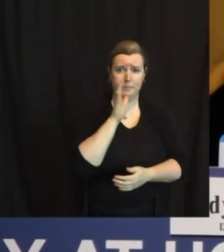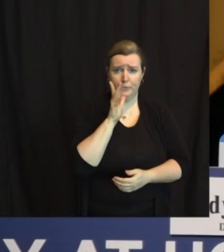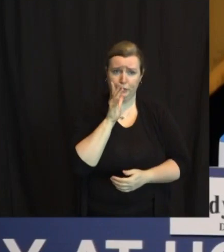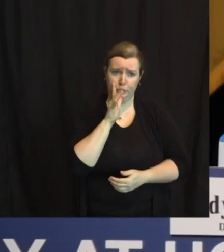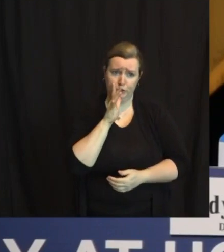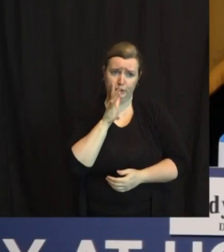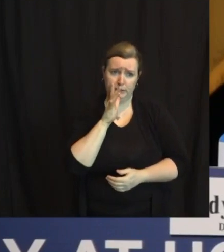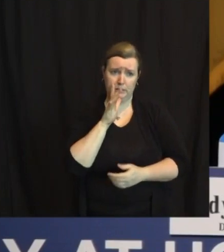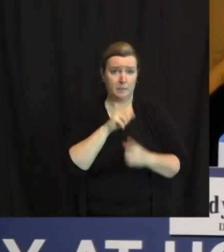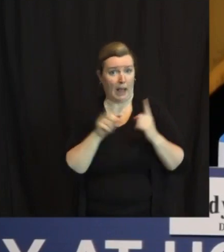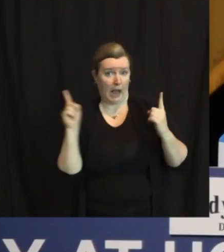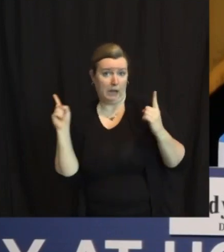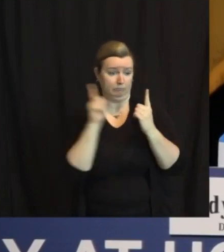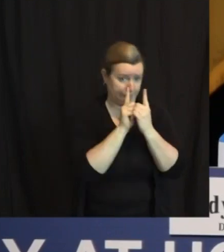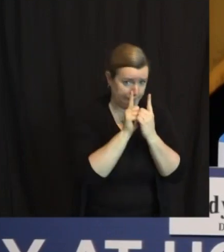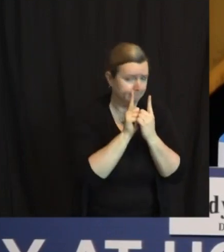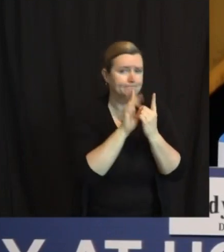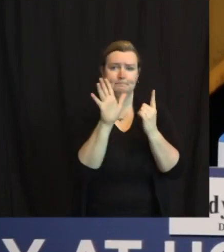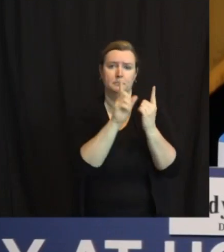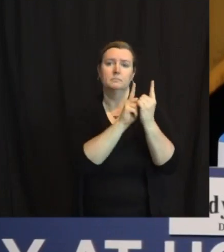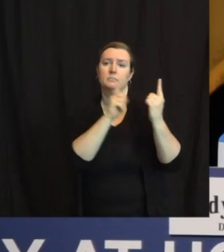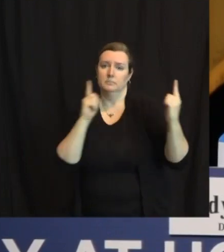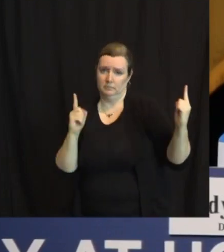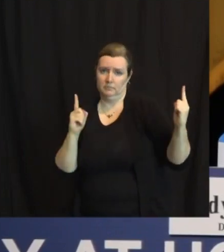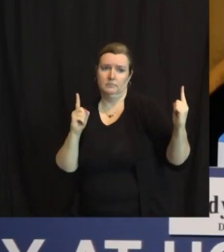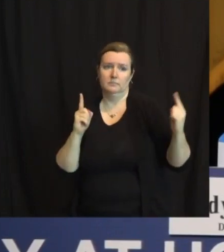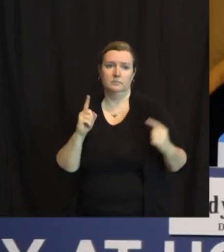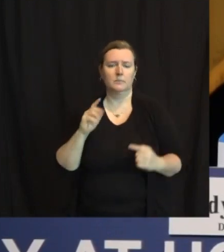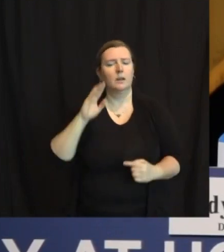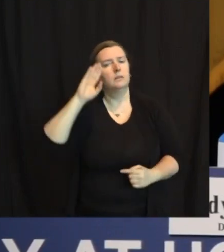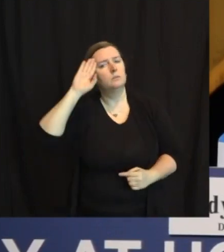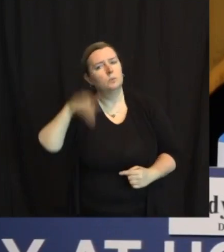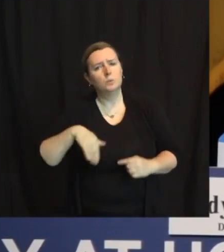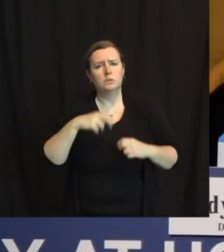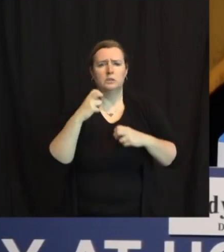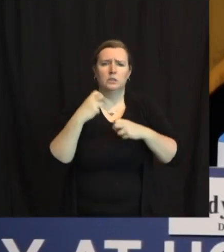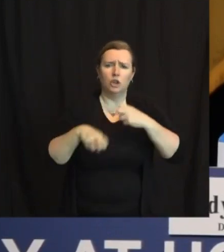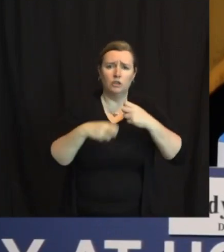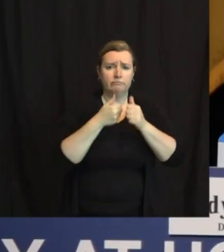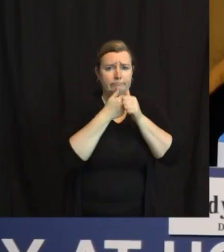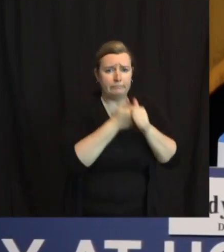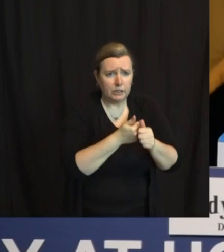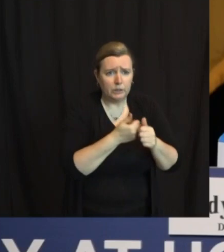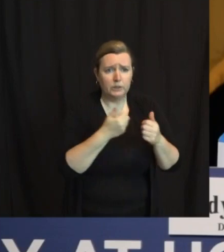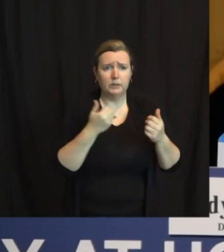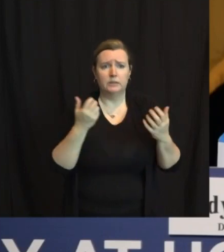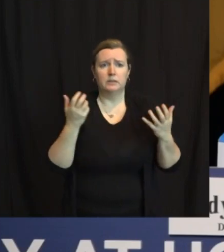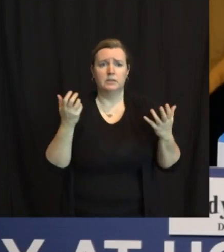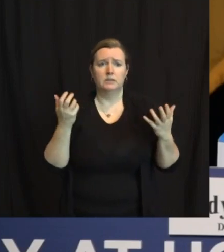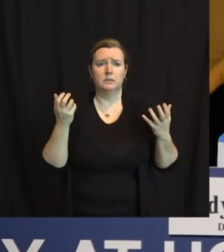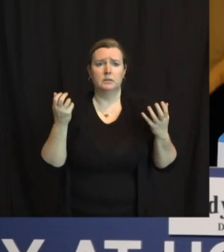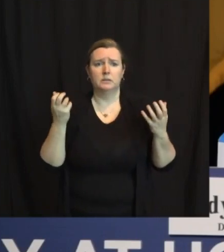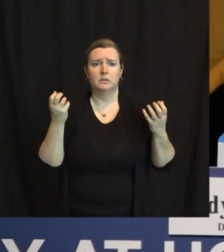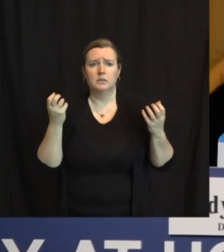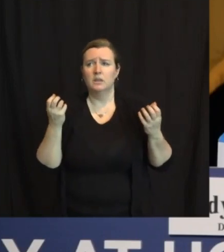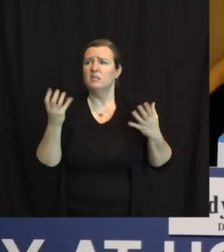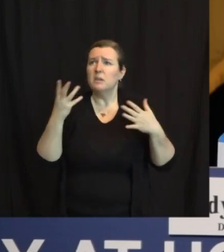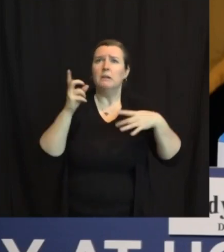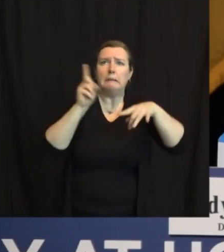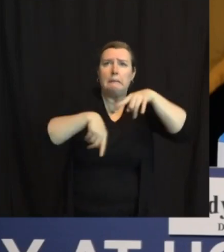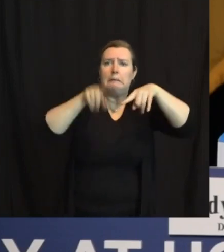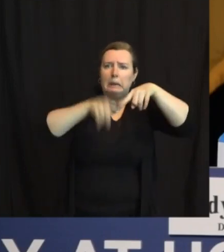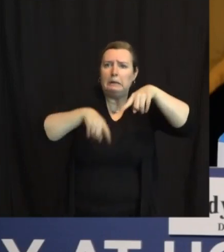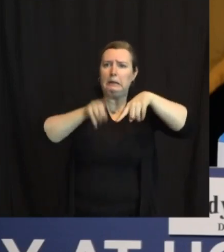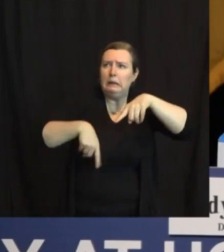distance. I understand how difficult it is to adhere to all of our restrictions, particularly those